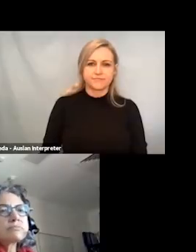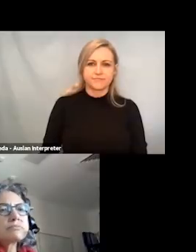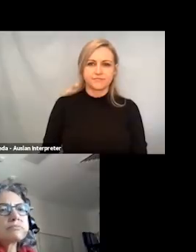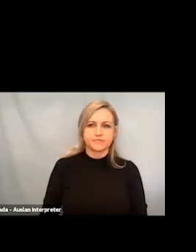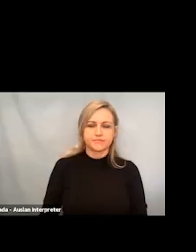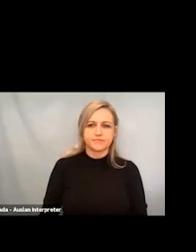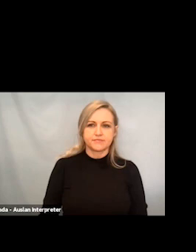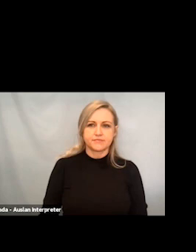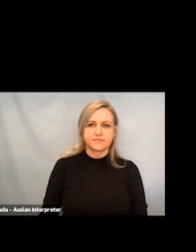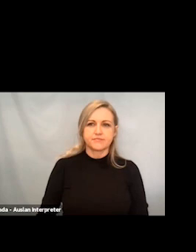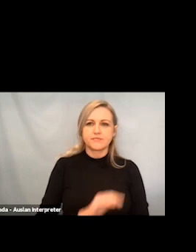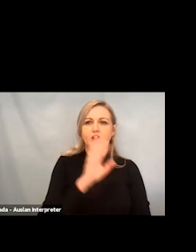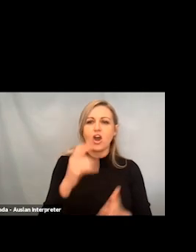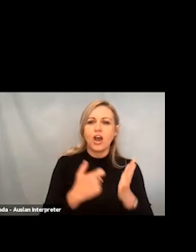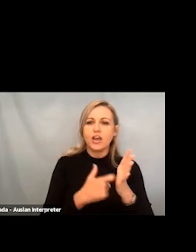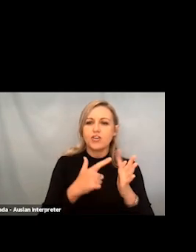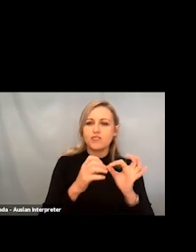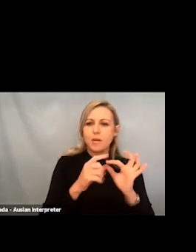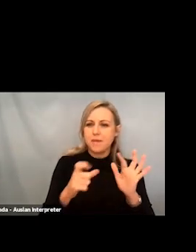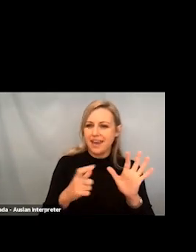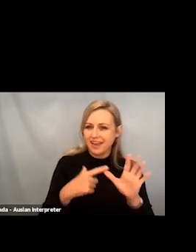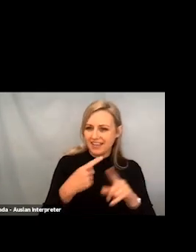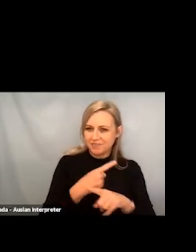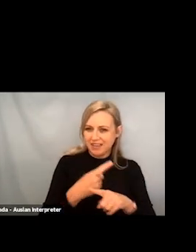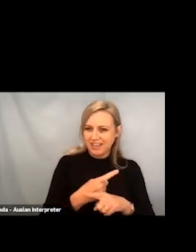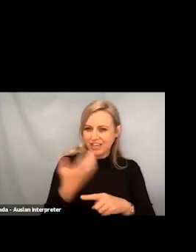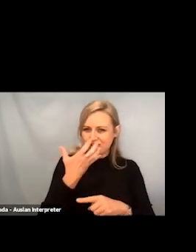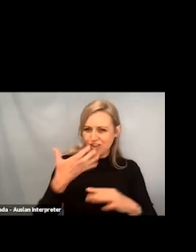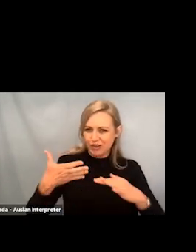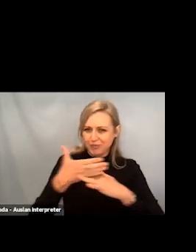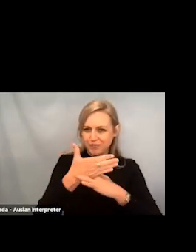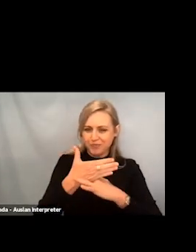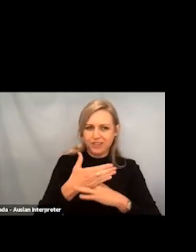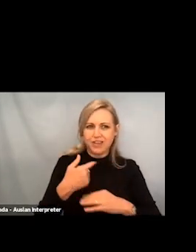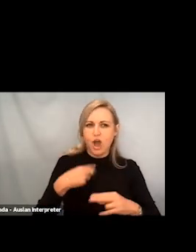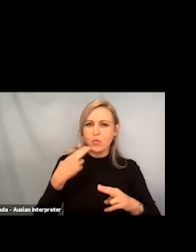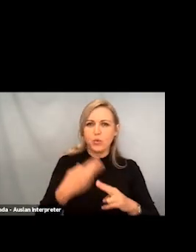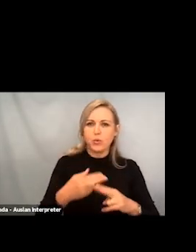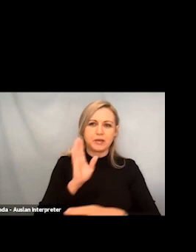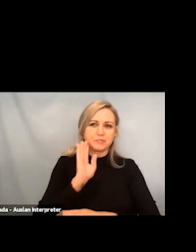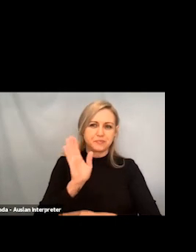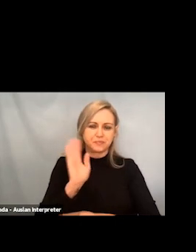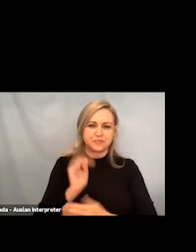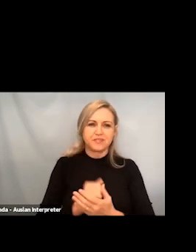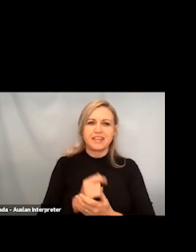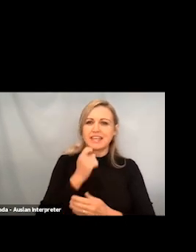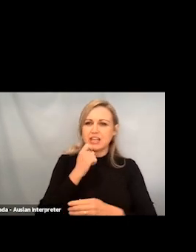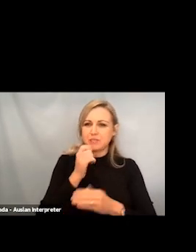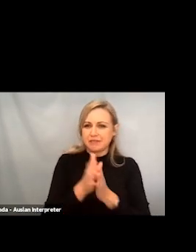Hi, Michael. It's Rebecca here, actually. I hope that's okay. I'll gallop through this presentation because we are a little bit behind